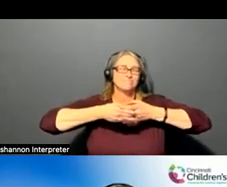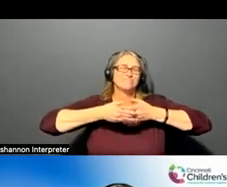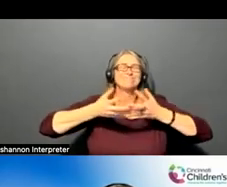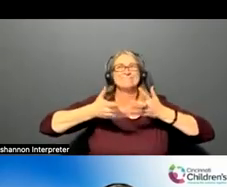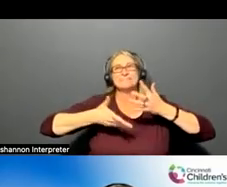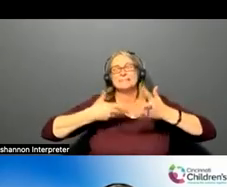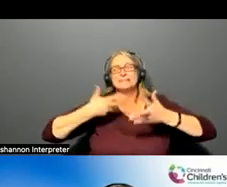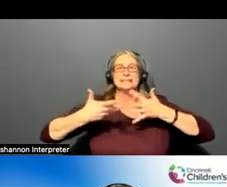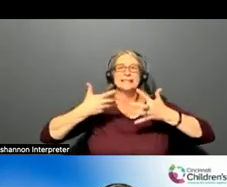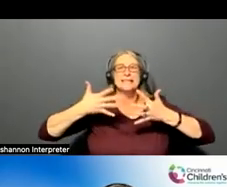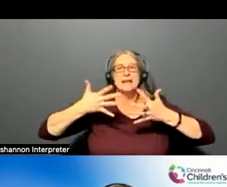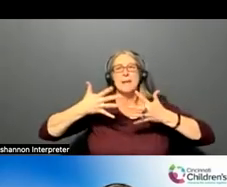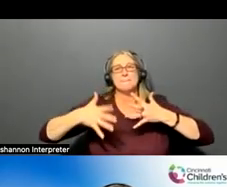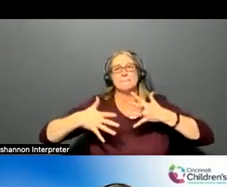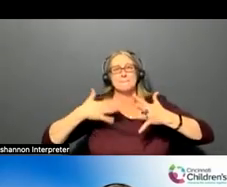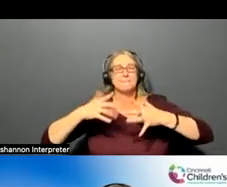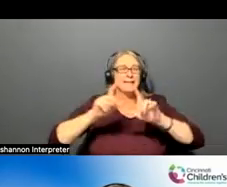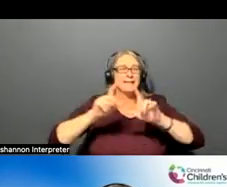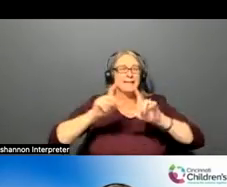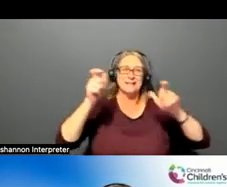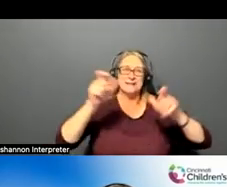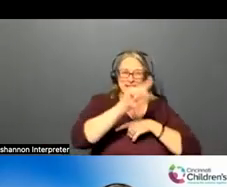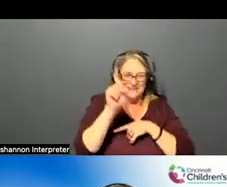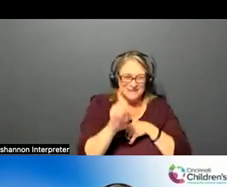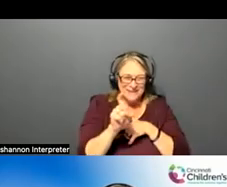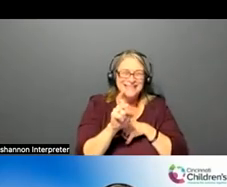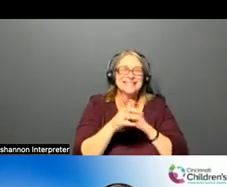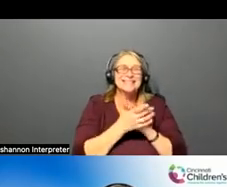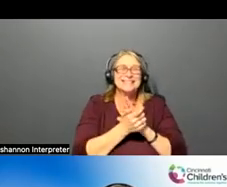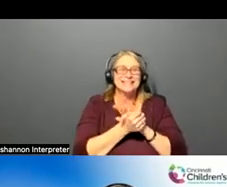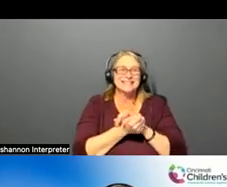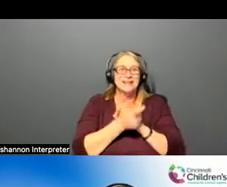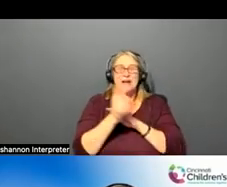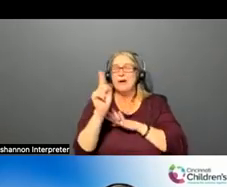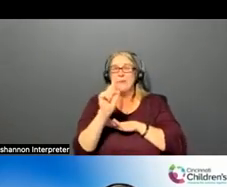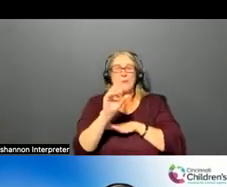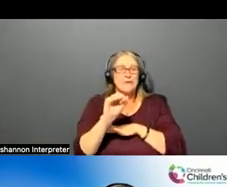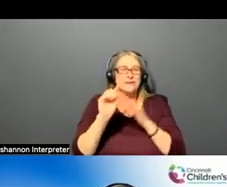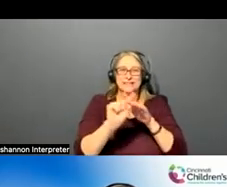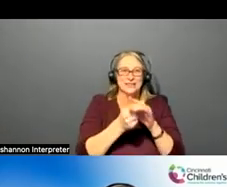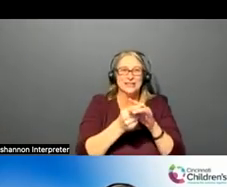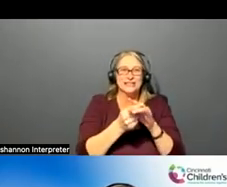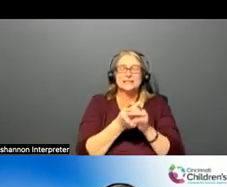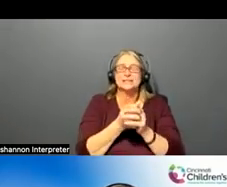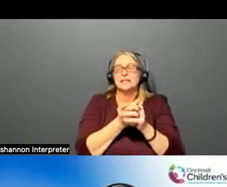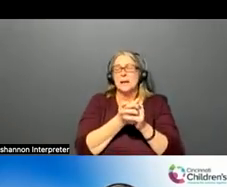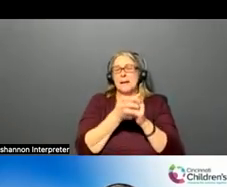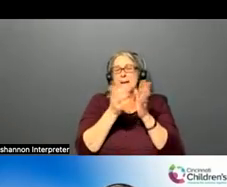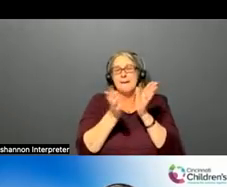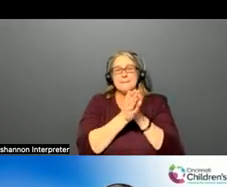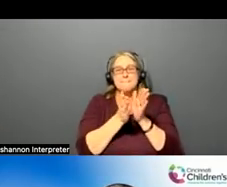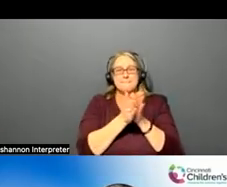a big question. So it's kind of like, where do we start? So I would